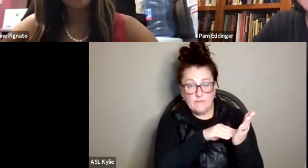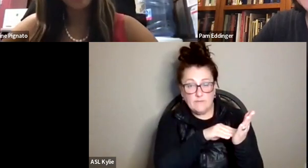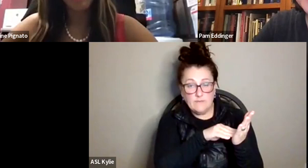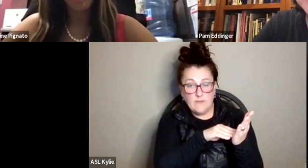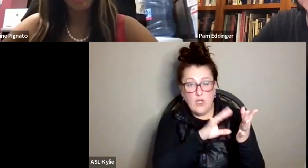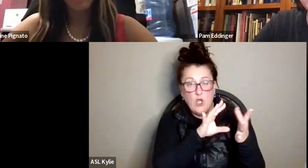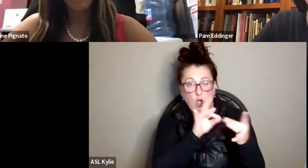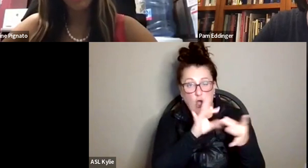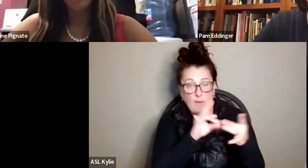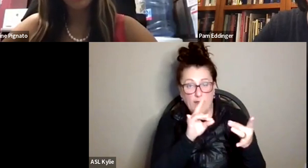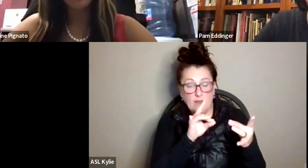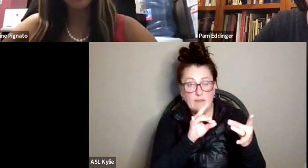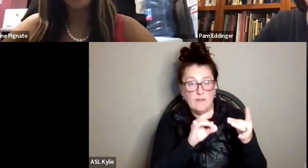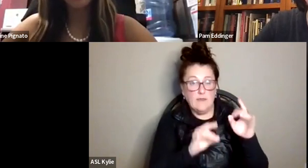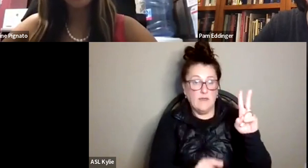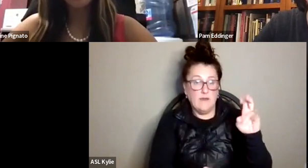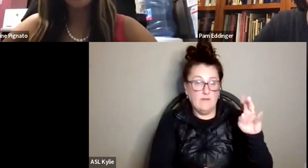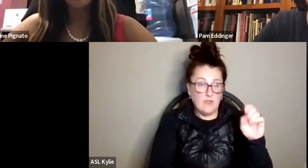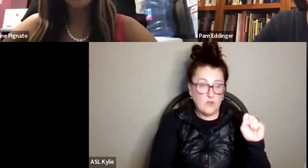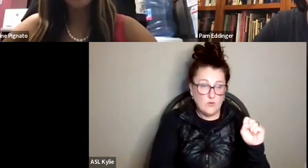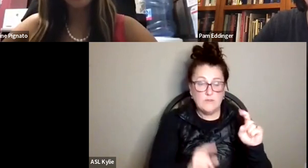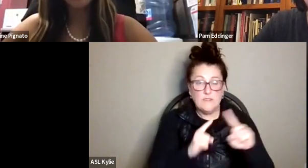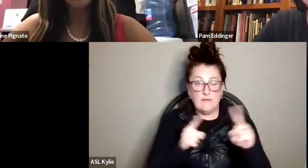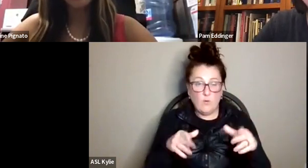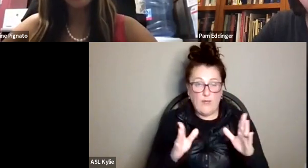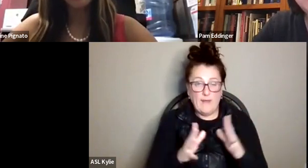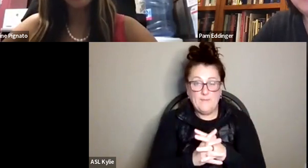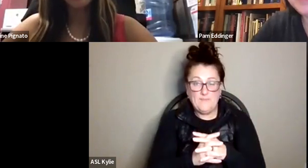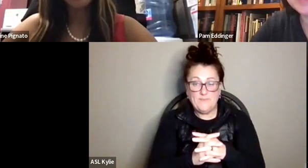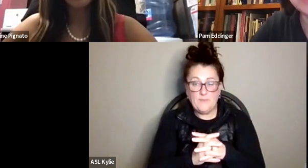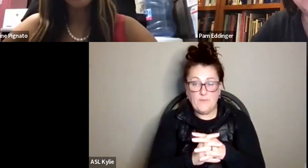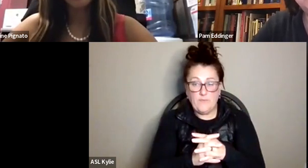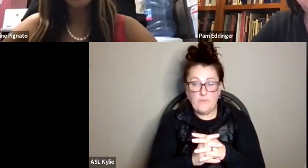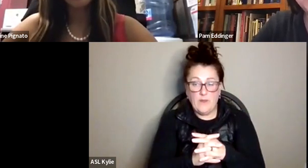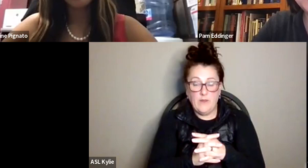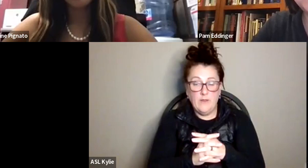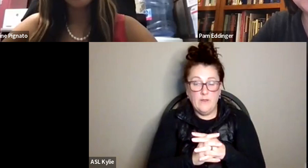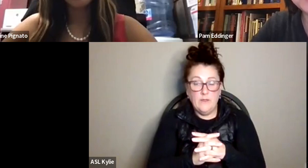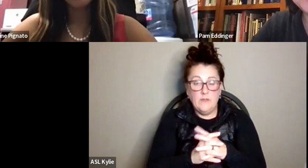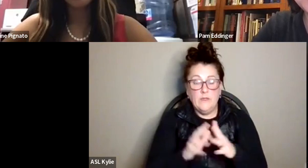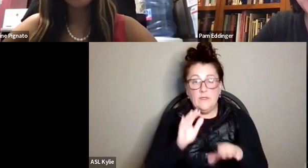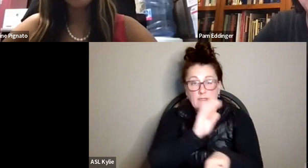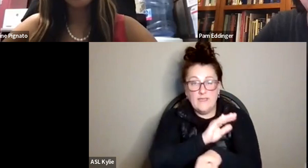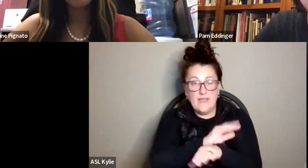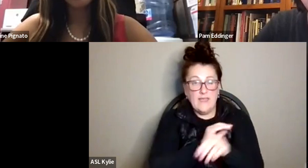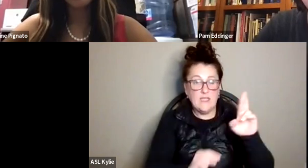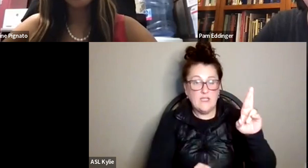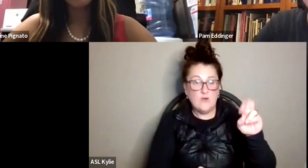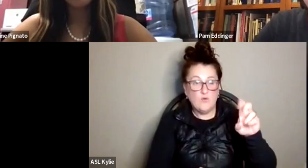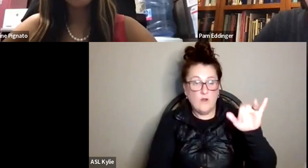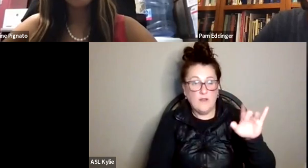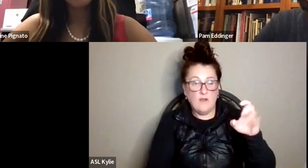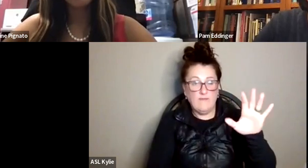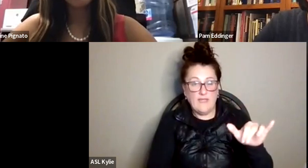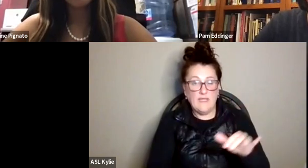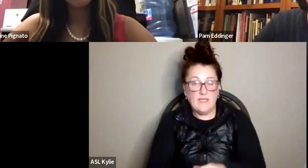comment spaces and venues in all of these different ways. And tonight, on behalf of my co-host, Roxy Harvey, and all